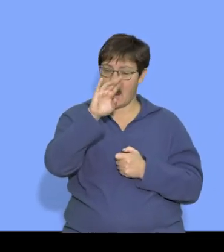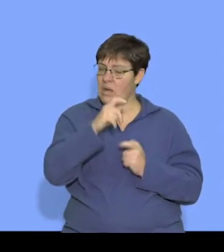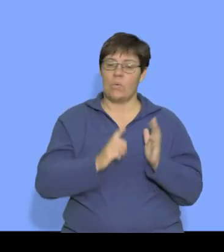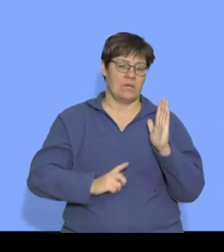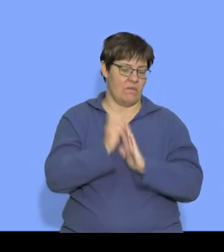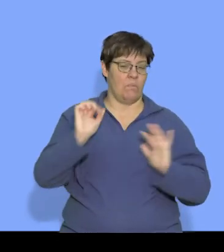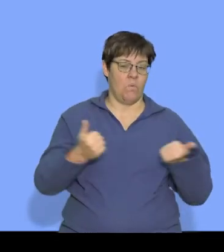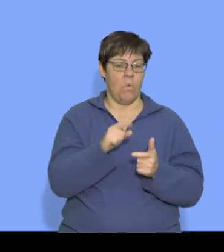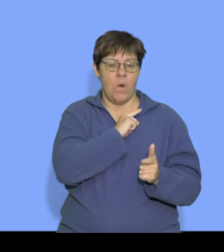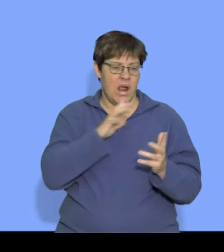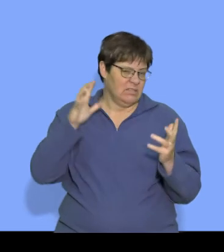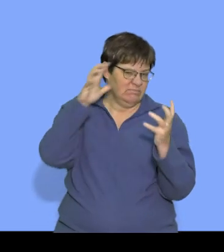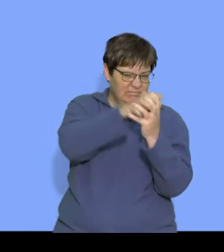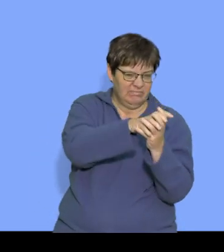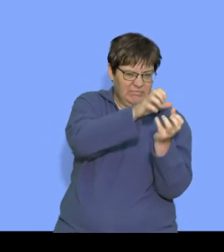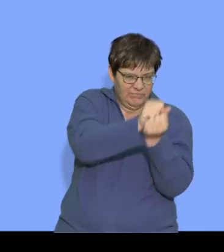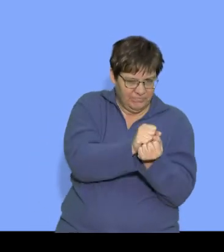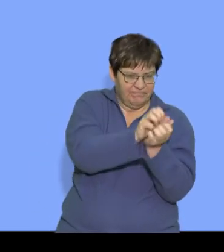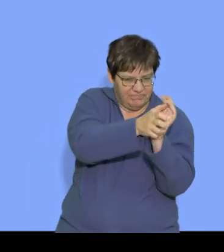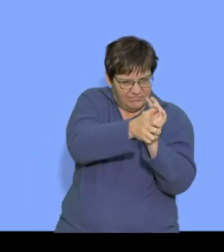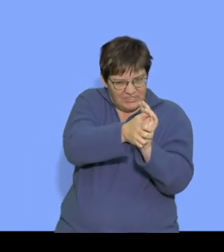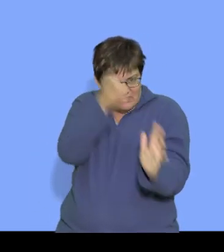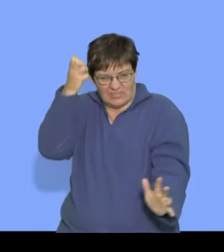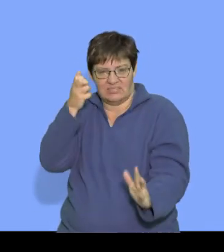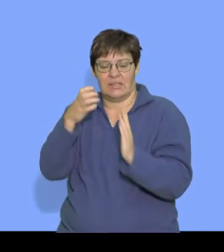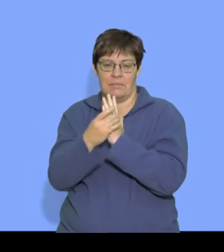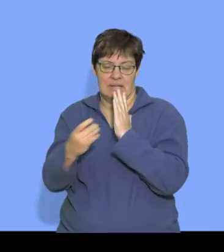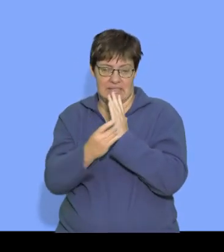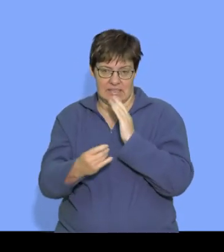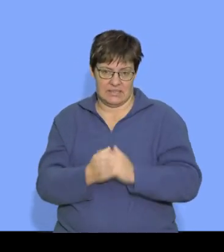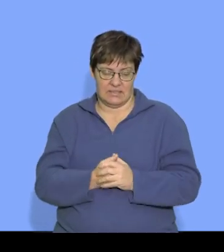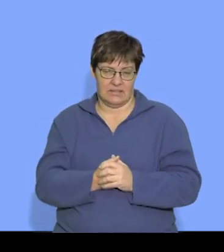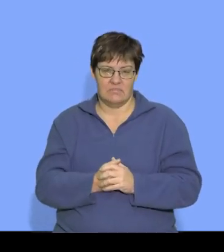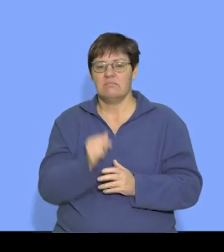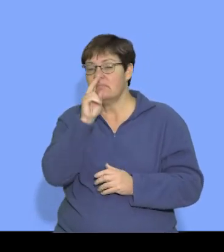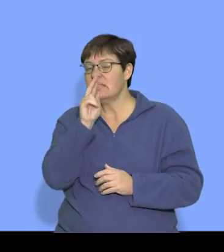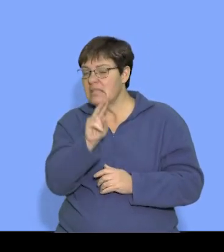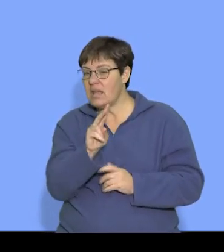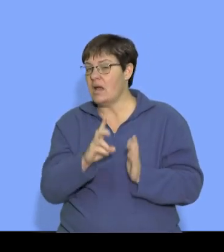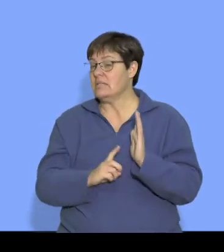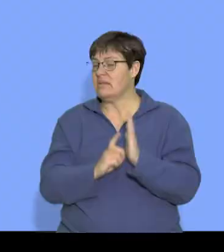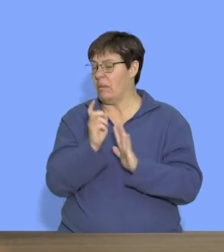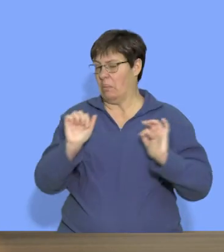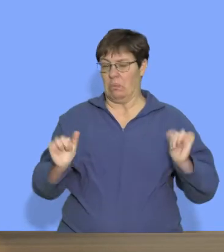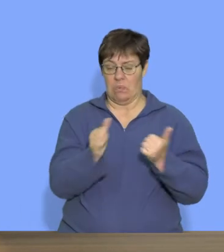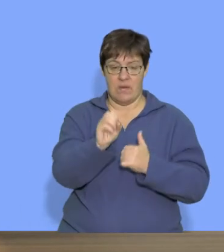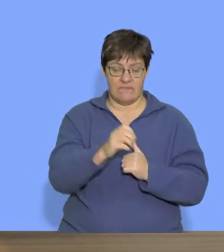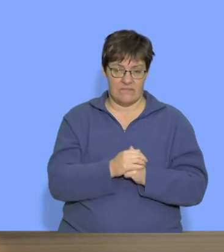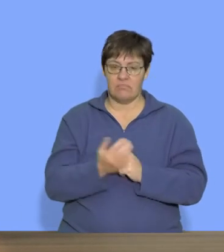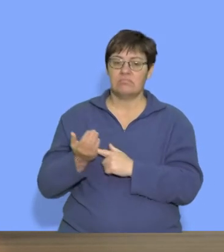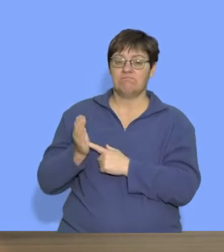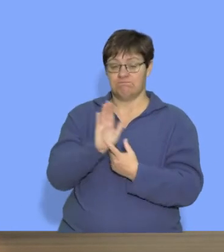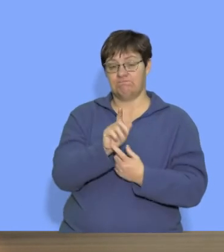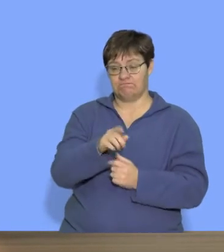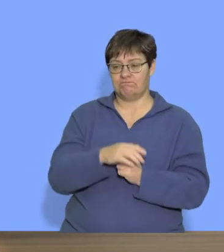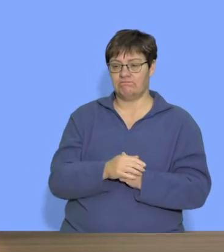are used for catching, holding, and tearing the meat. As you look at this, you can see the well-developed canines, and I'll illustrate